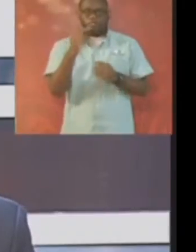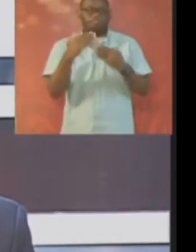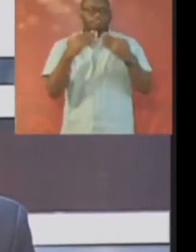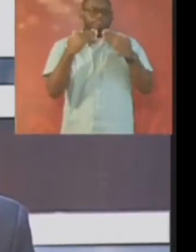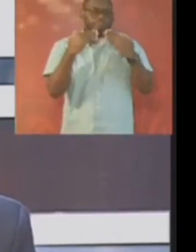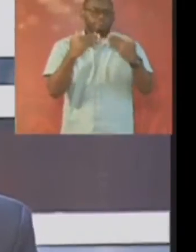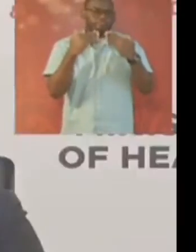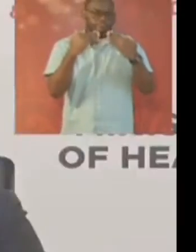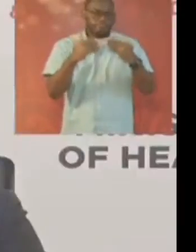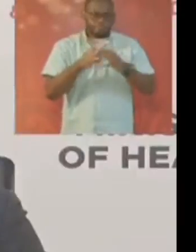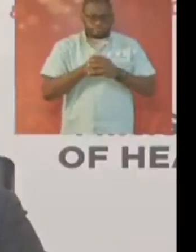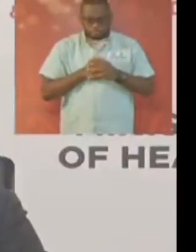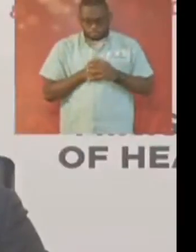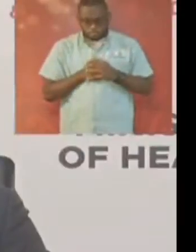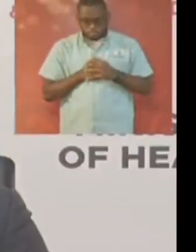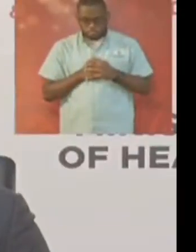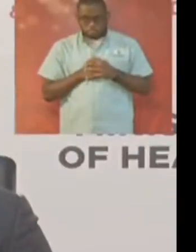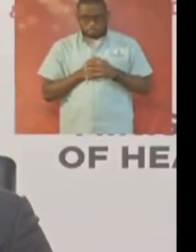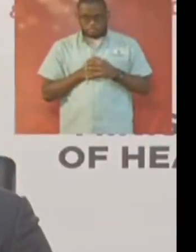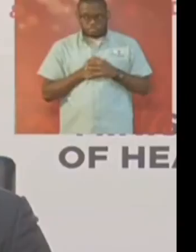attention.